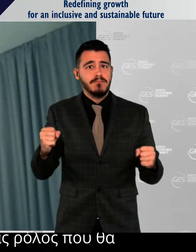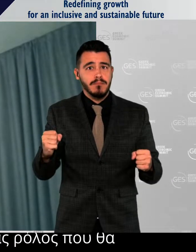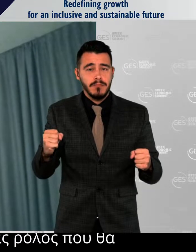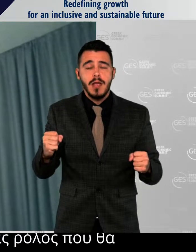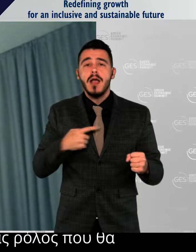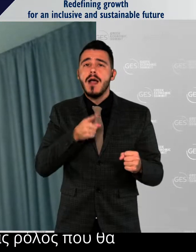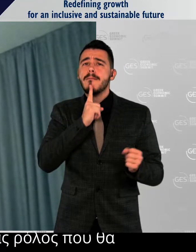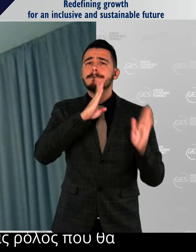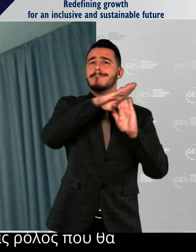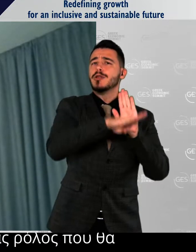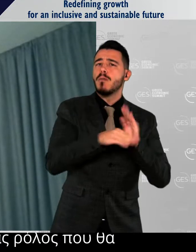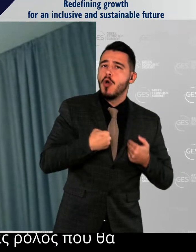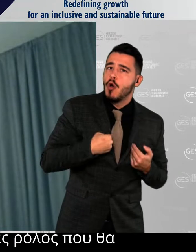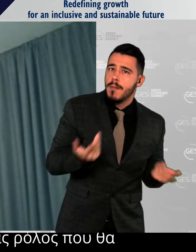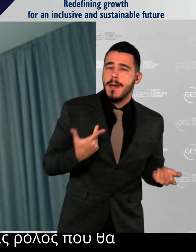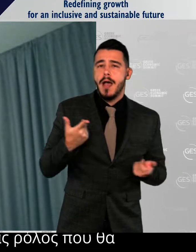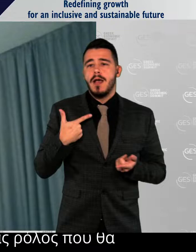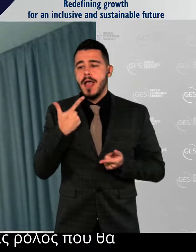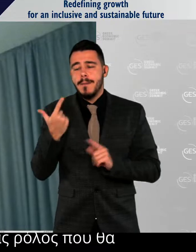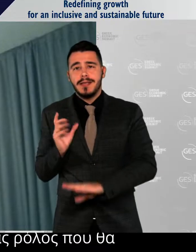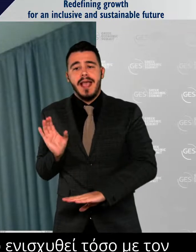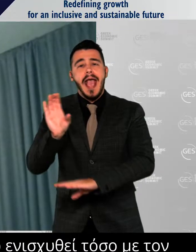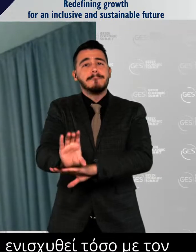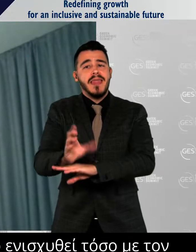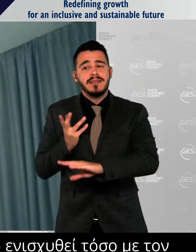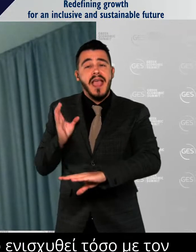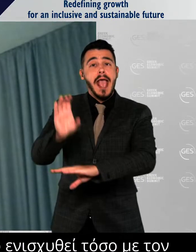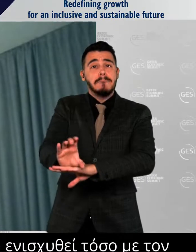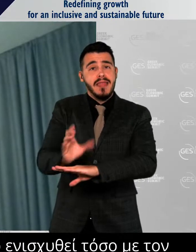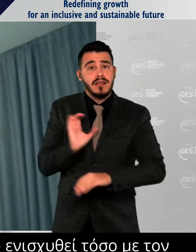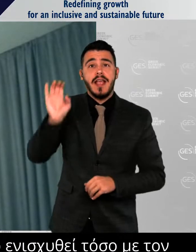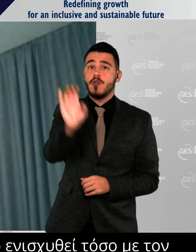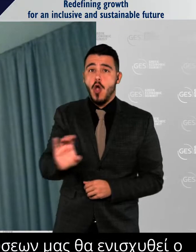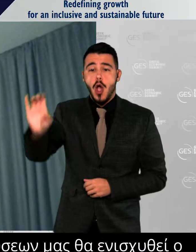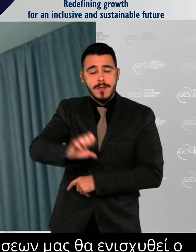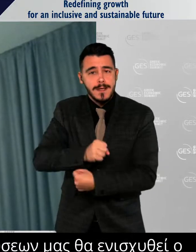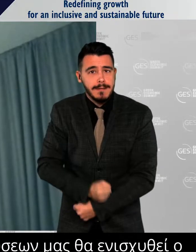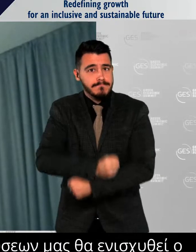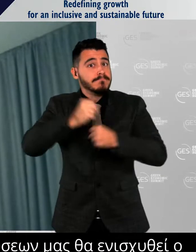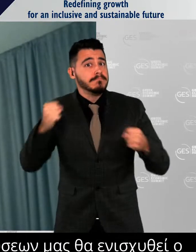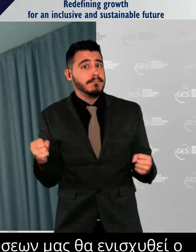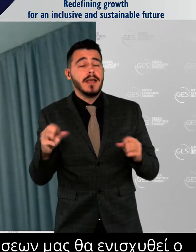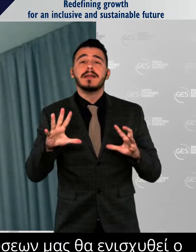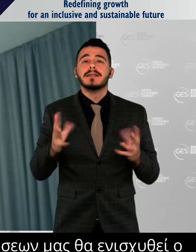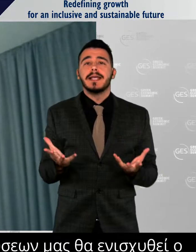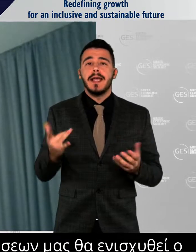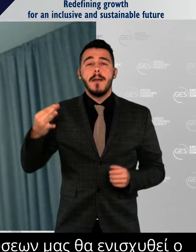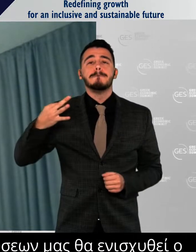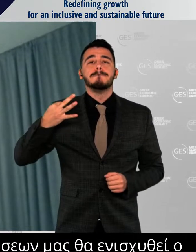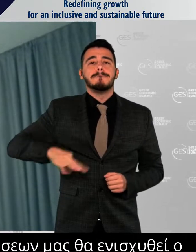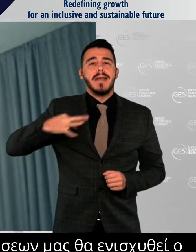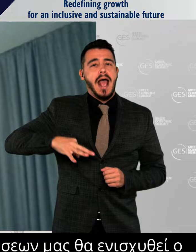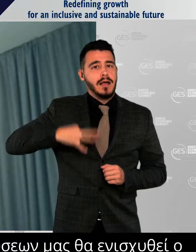transition. Think for a second, if you combine these two investments together, and what I'm saying is that there is